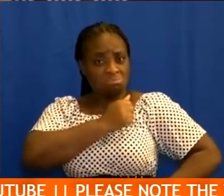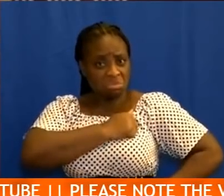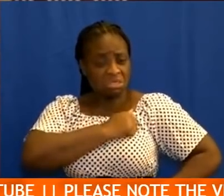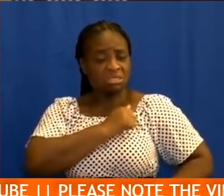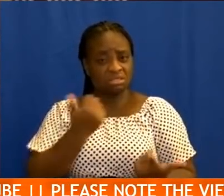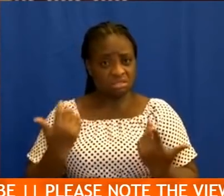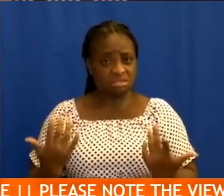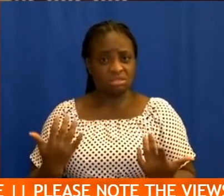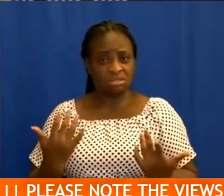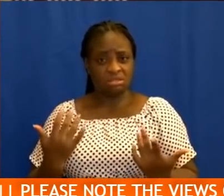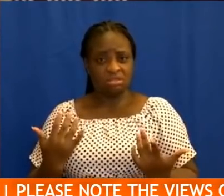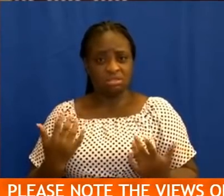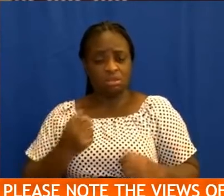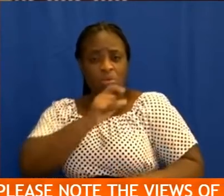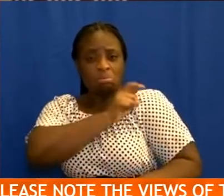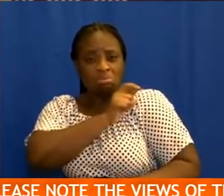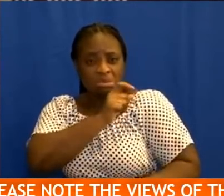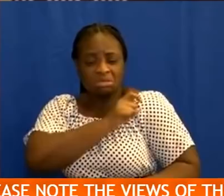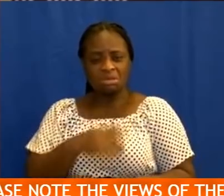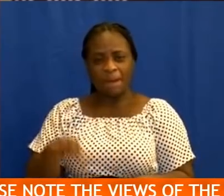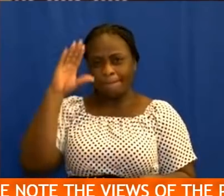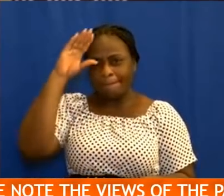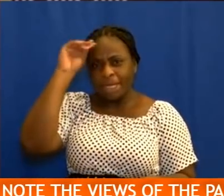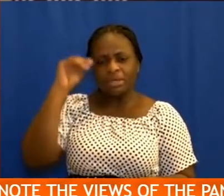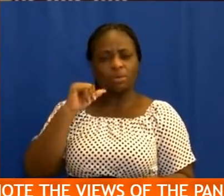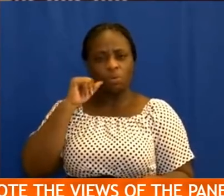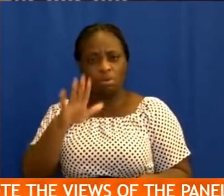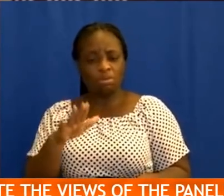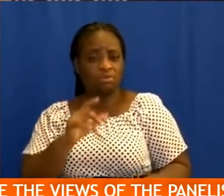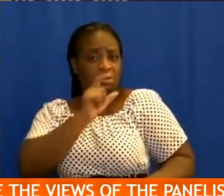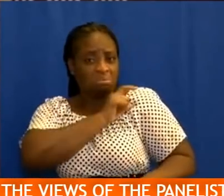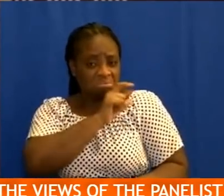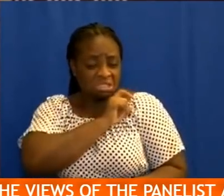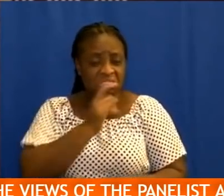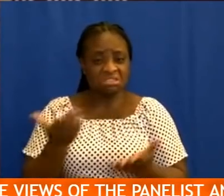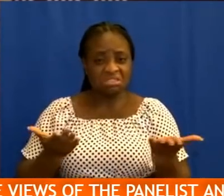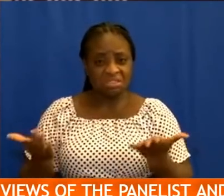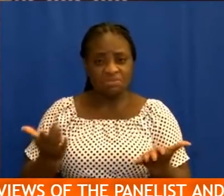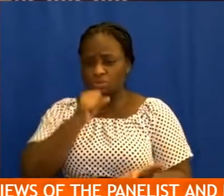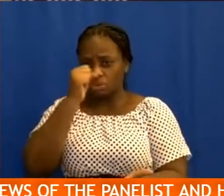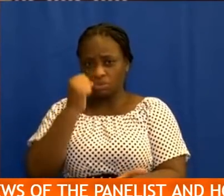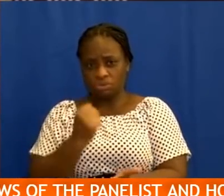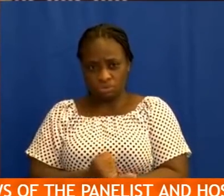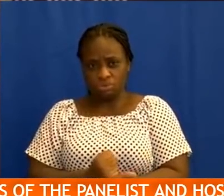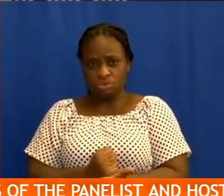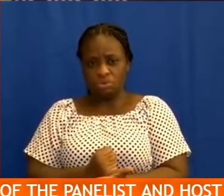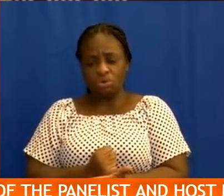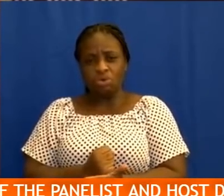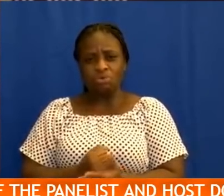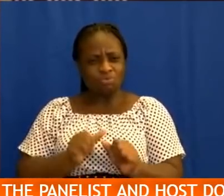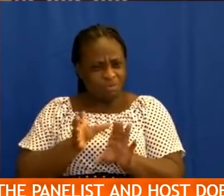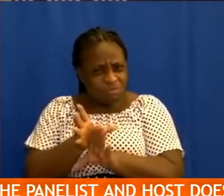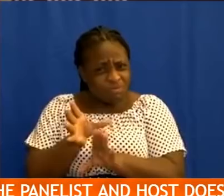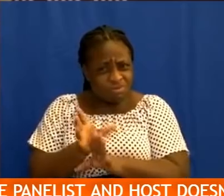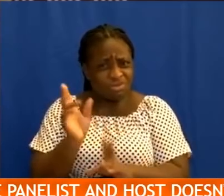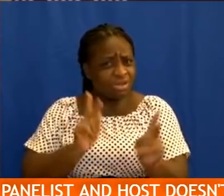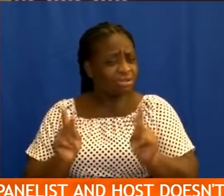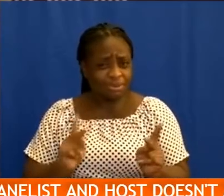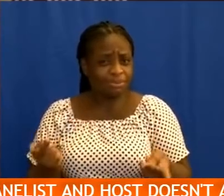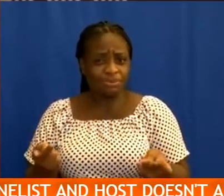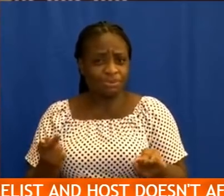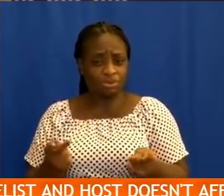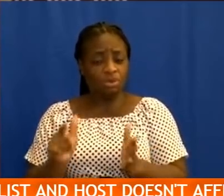Police to direct officers, men and women of the police service, to ensure the rigorous enforcement